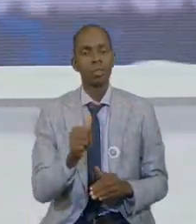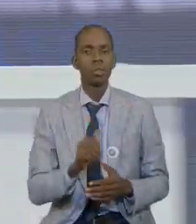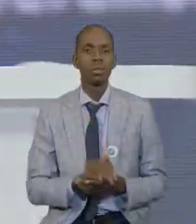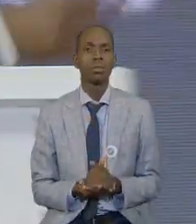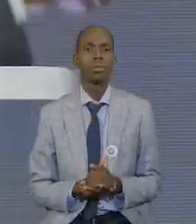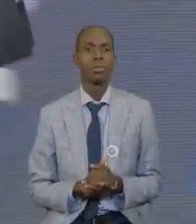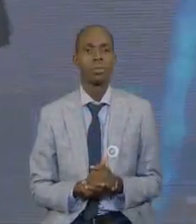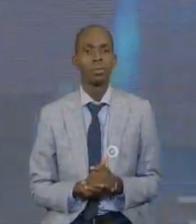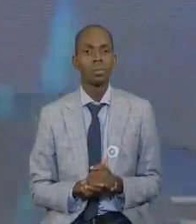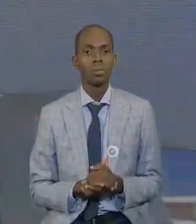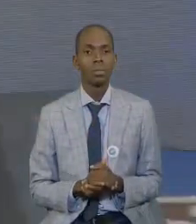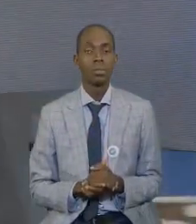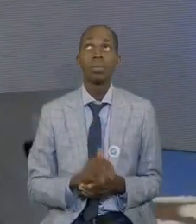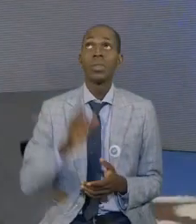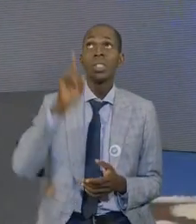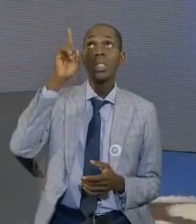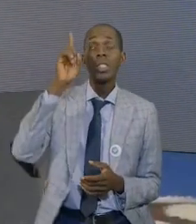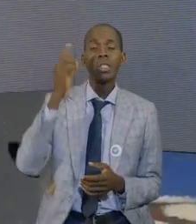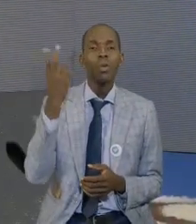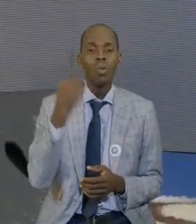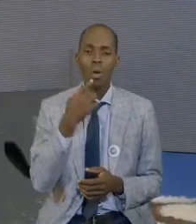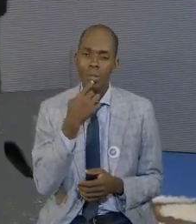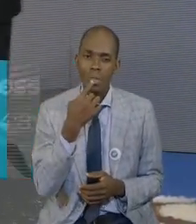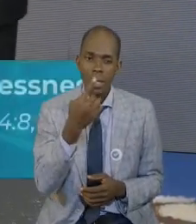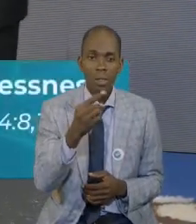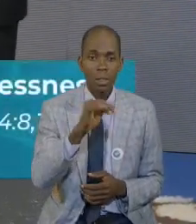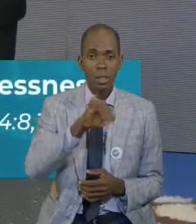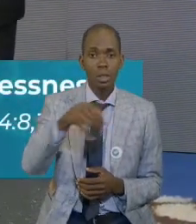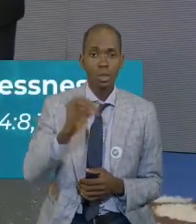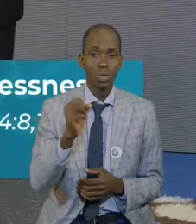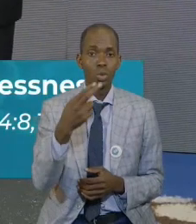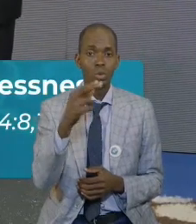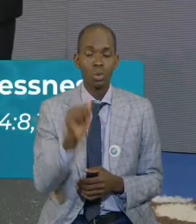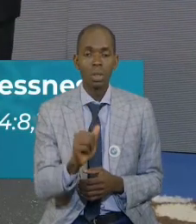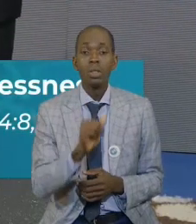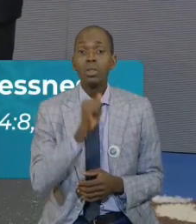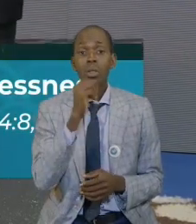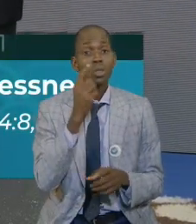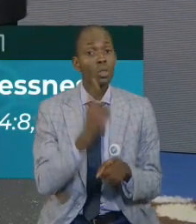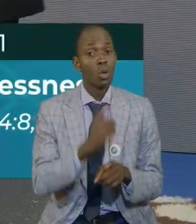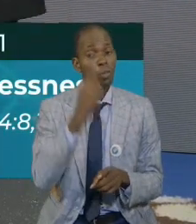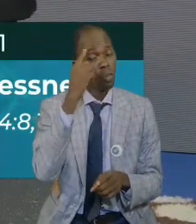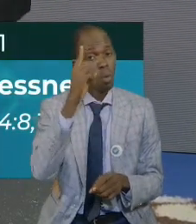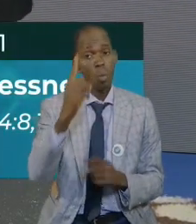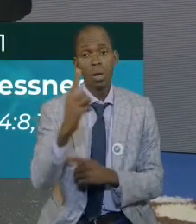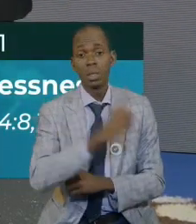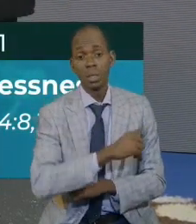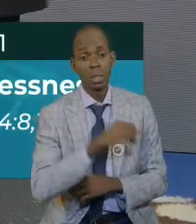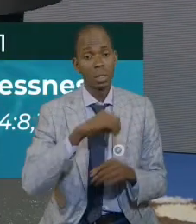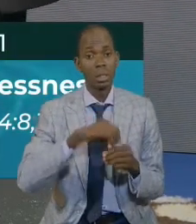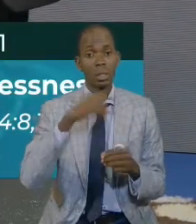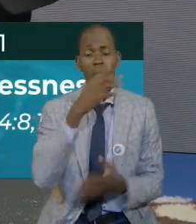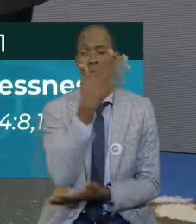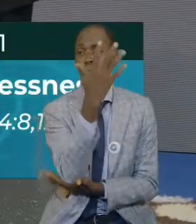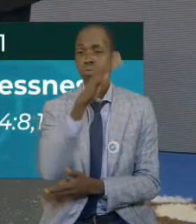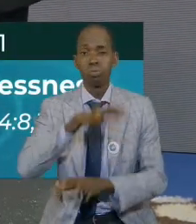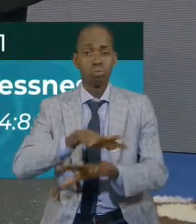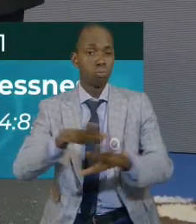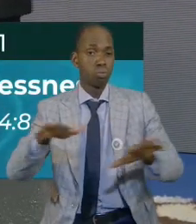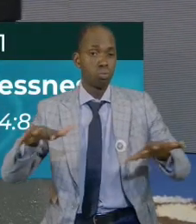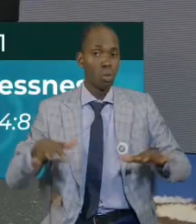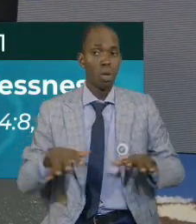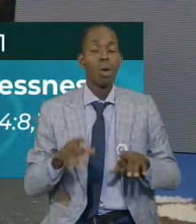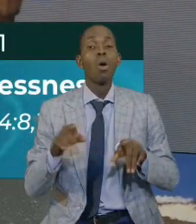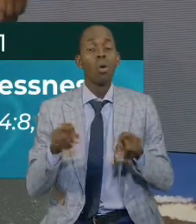he was telling him that not just for that day in the wilderness he was telling him that after the bleach